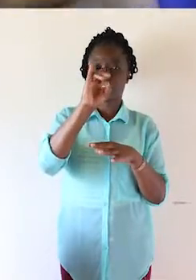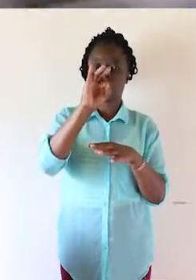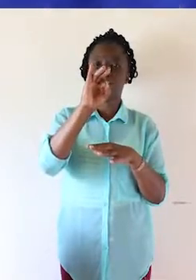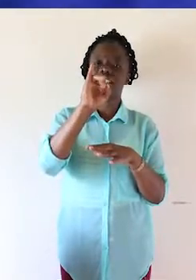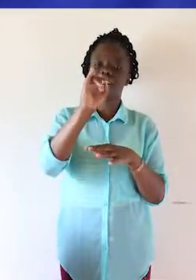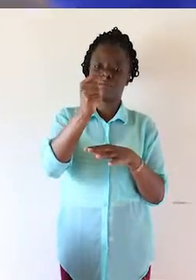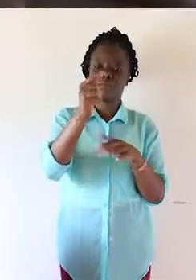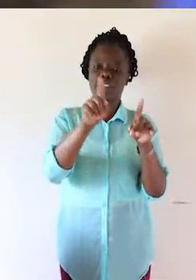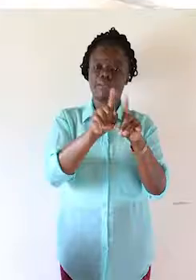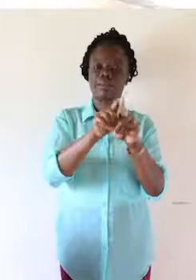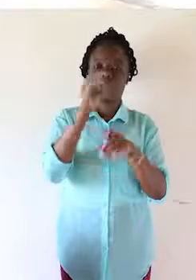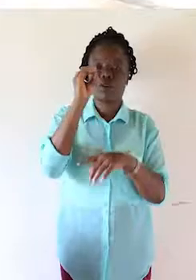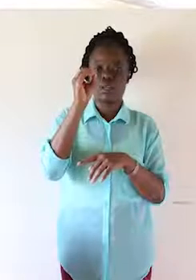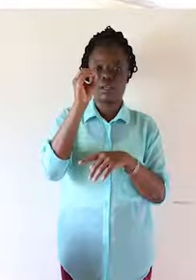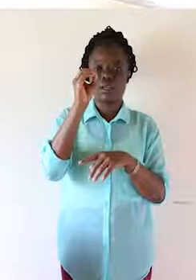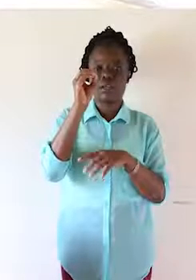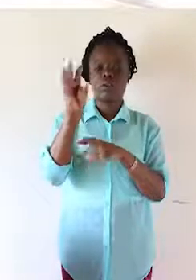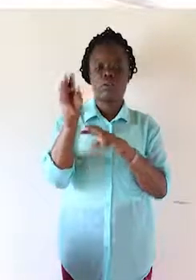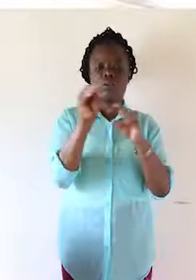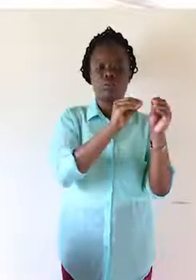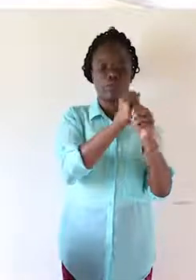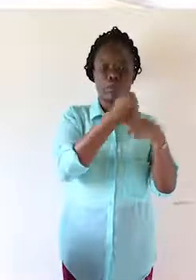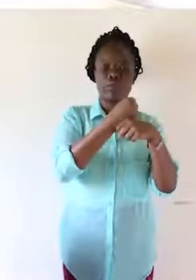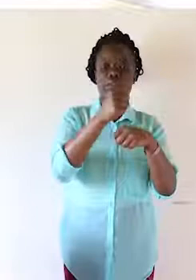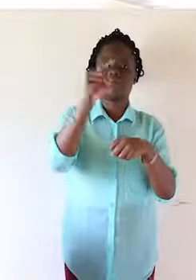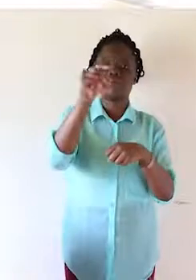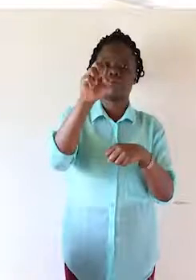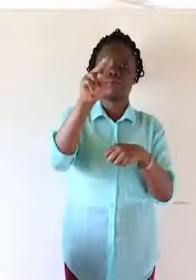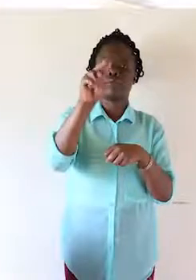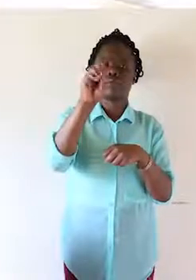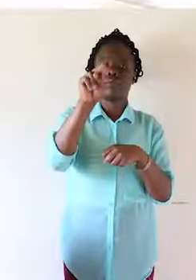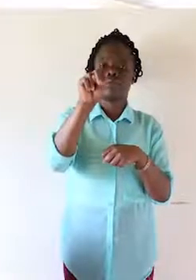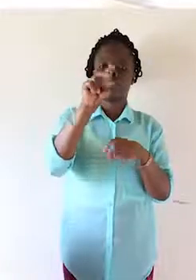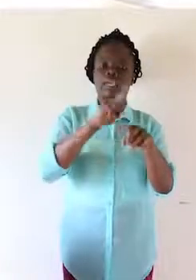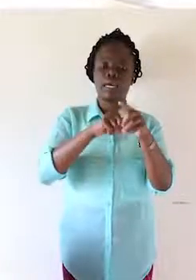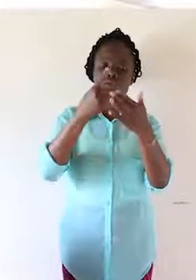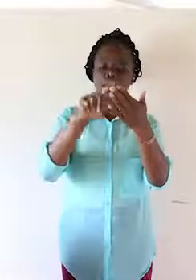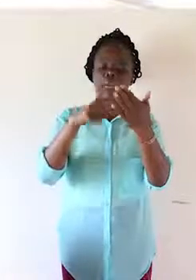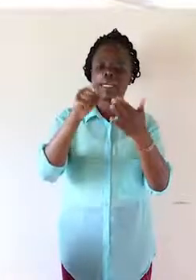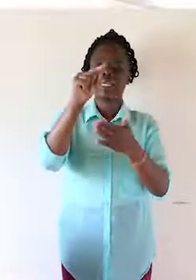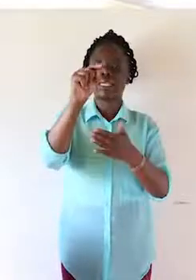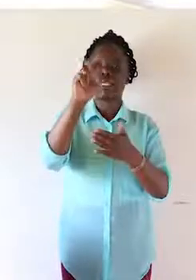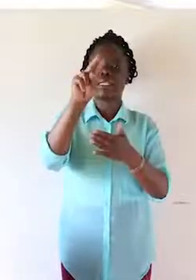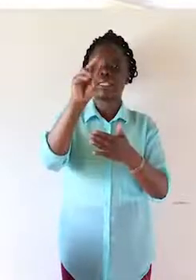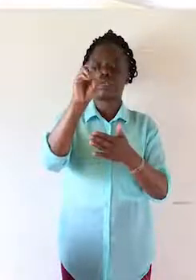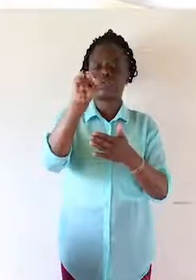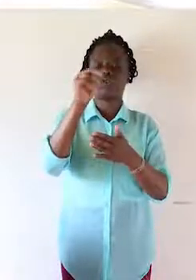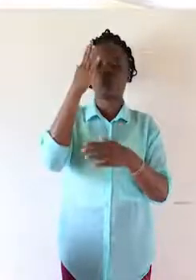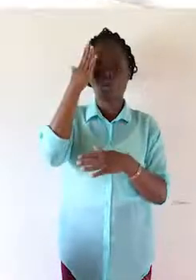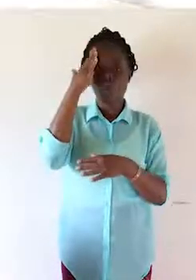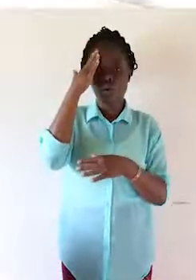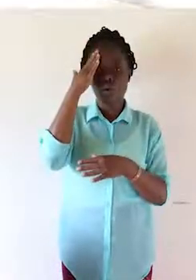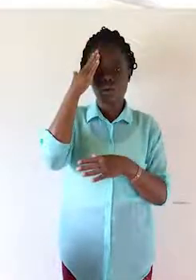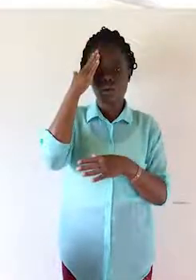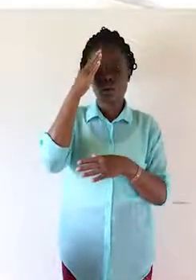a hole like this. Now, we go to the making of tenon now. So when we are marking the tenon, we